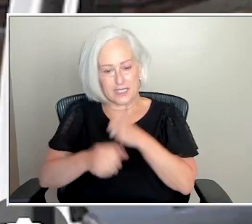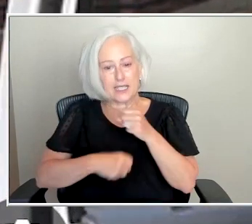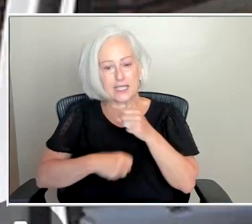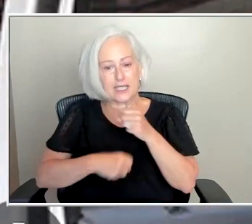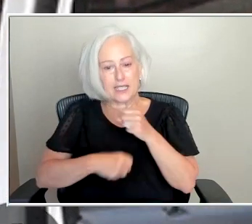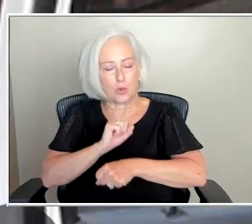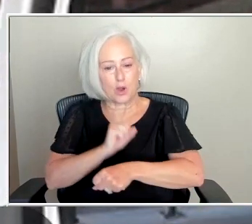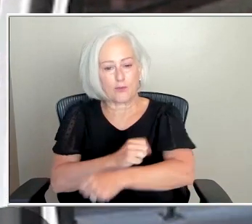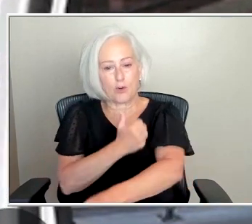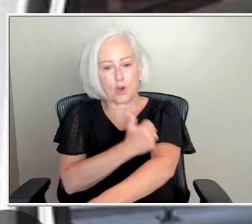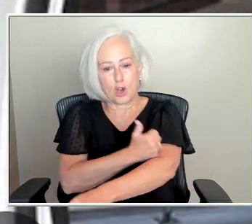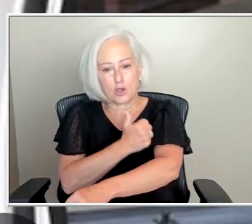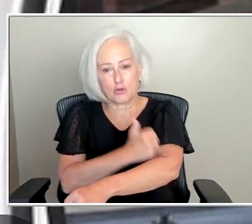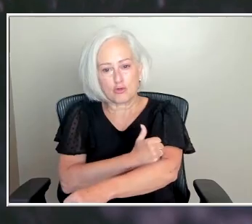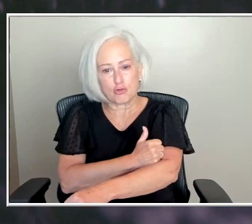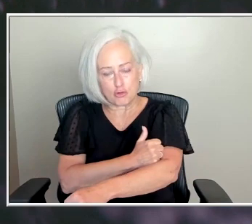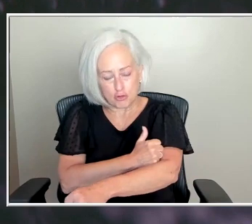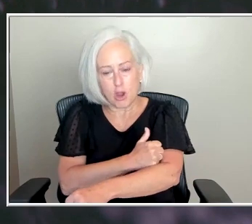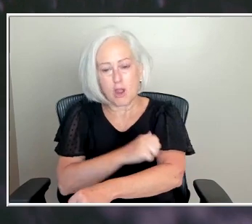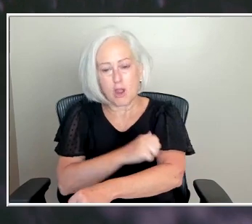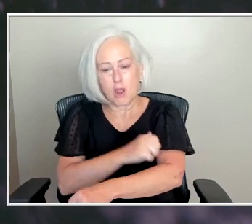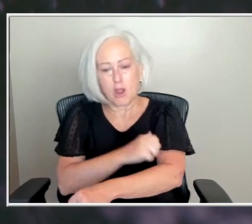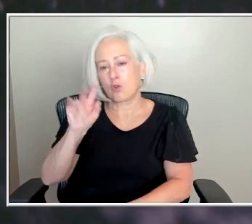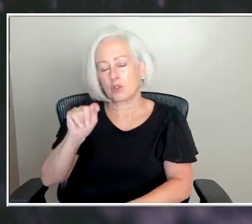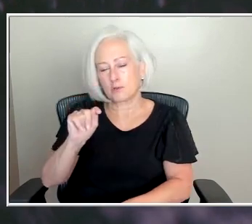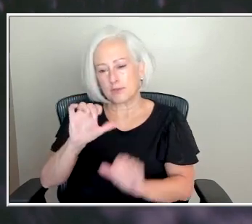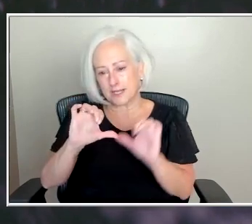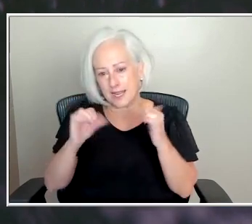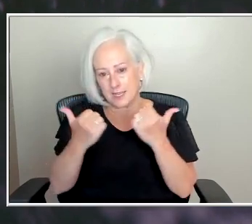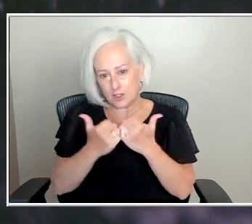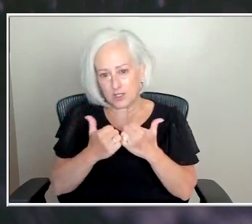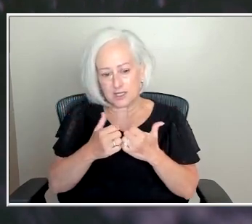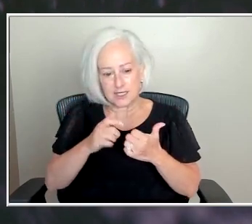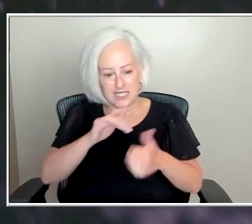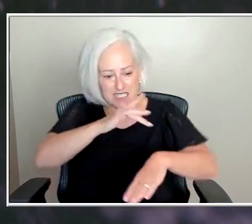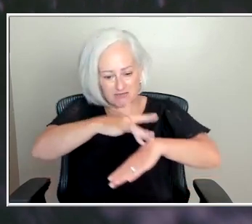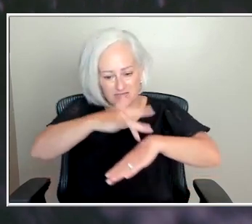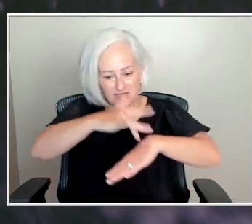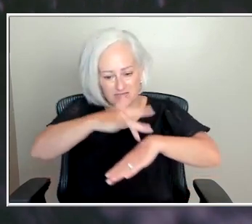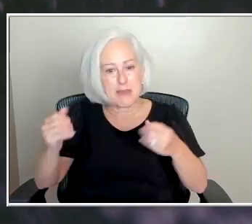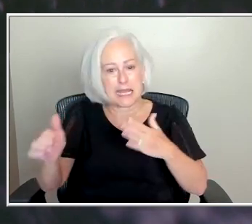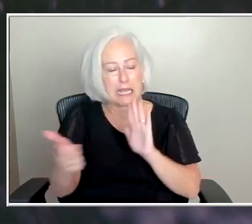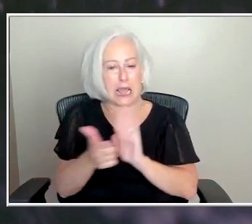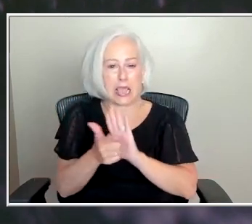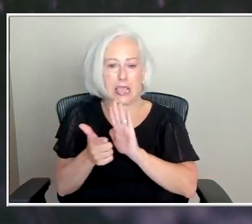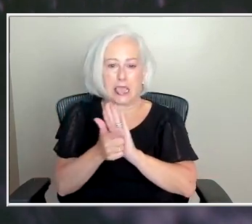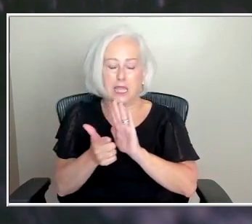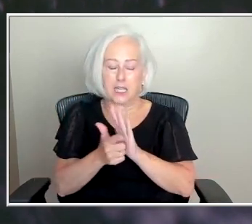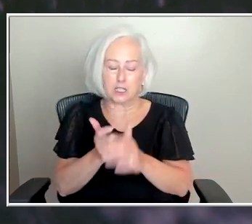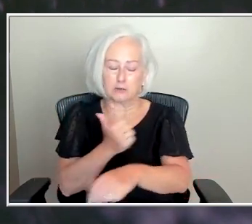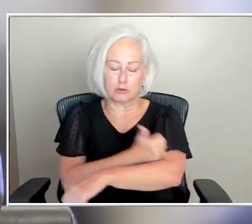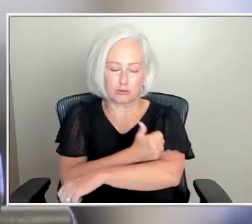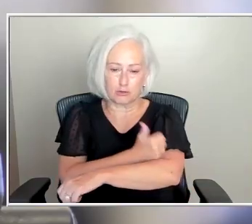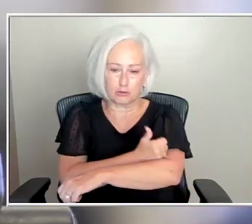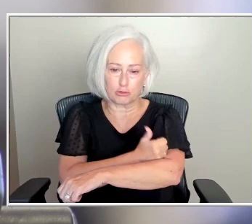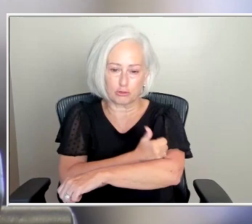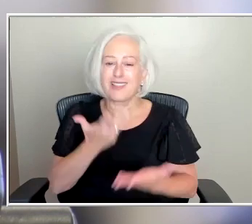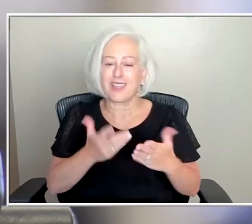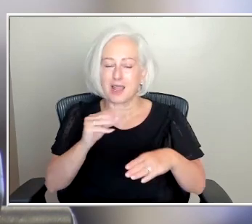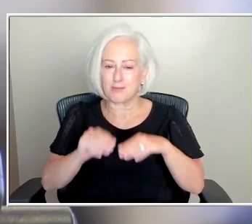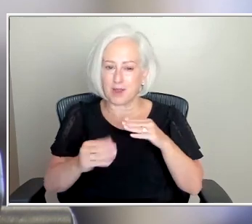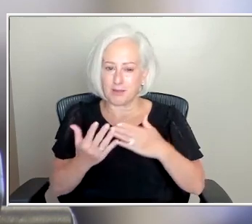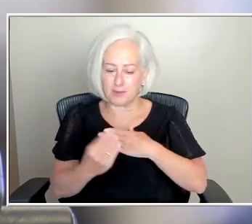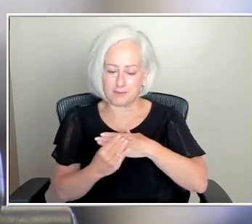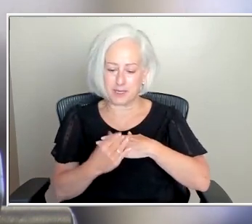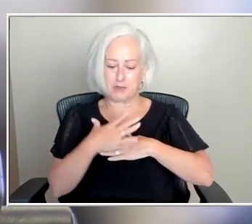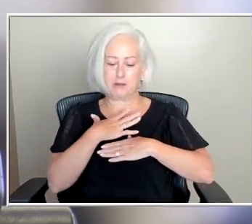warrants and handled illegal drugs. He believes exposure to these dangerous drugs likely caused his cancer. For the next year,